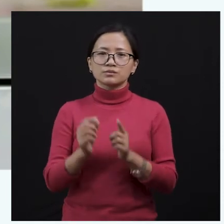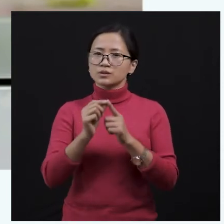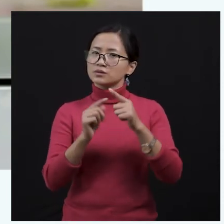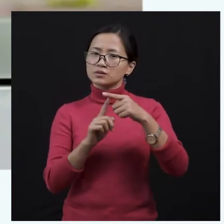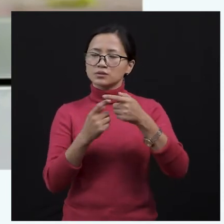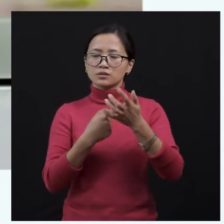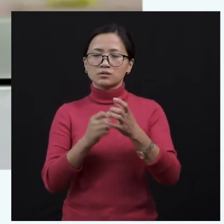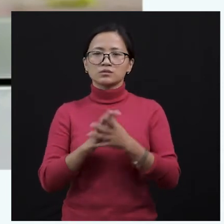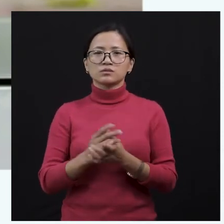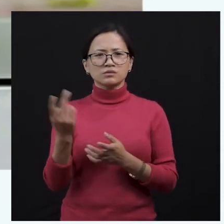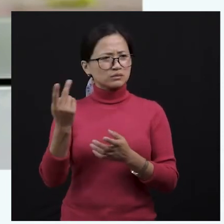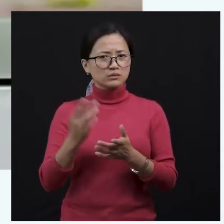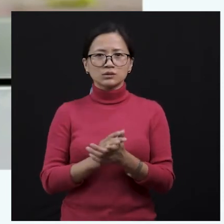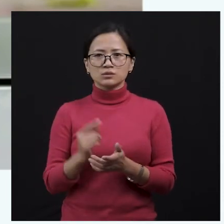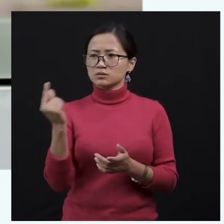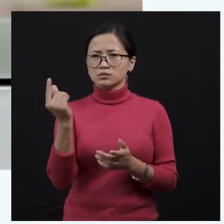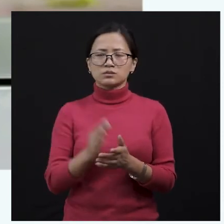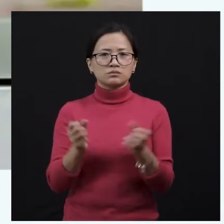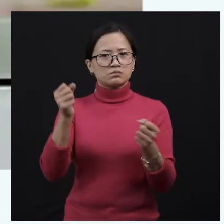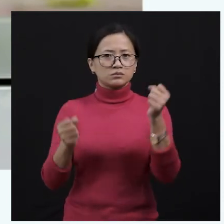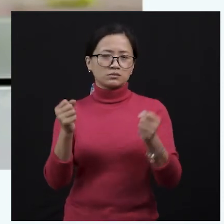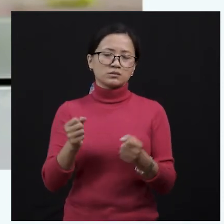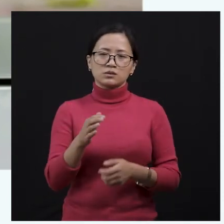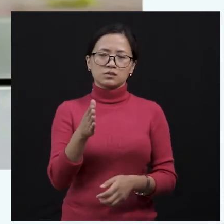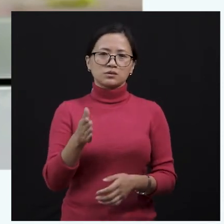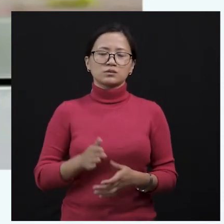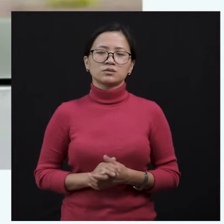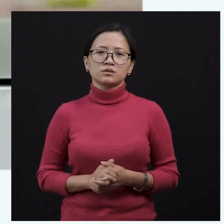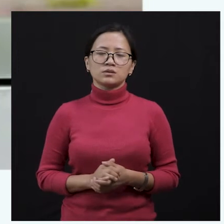petrol or without diesel, we cannot use our cars.